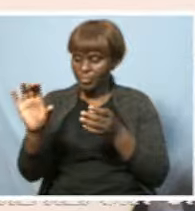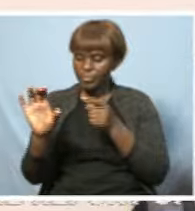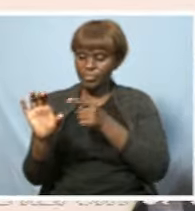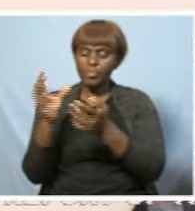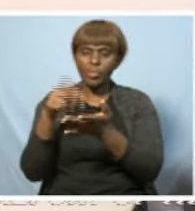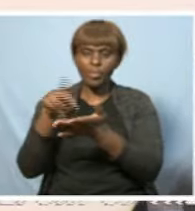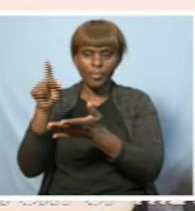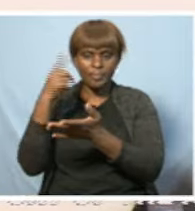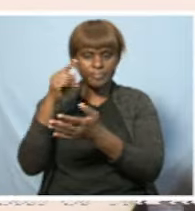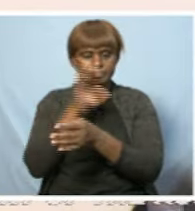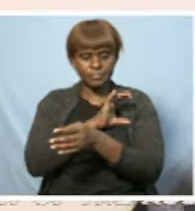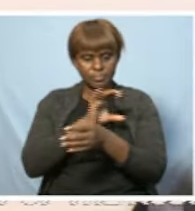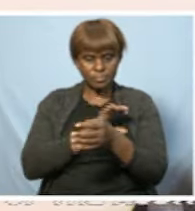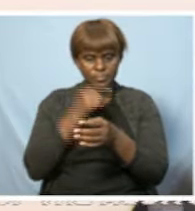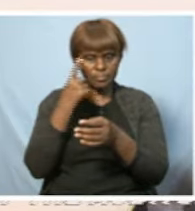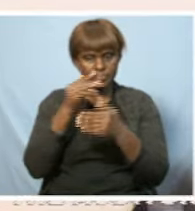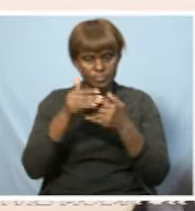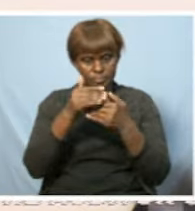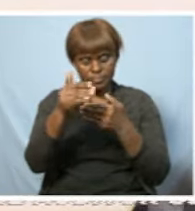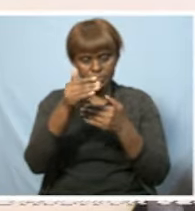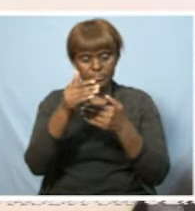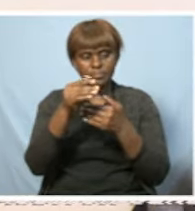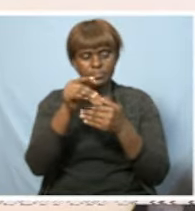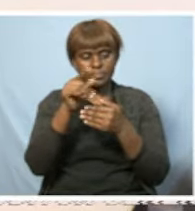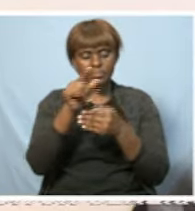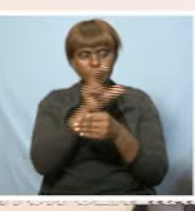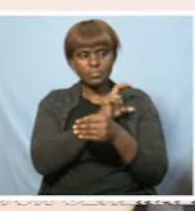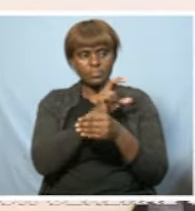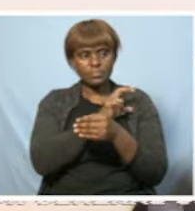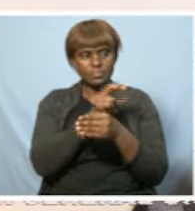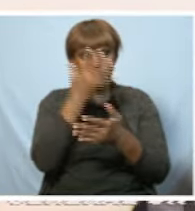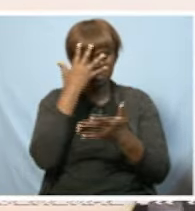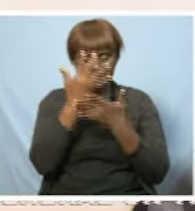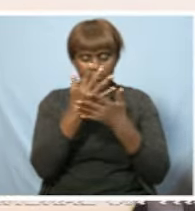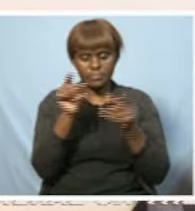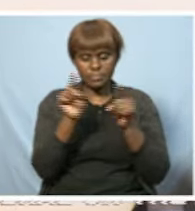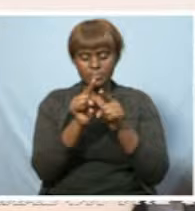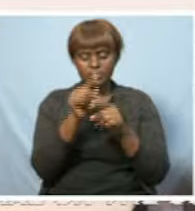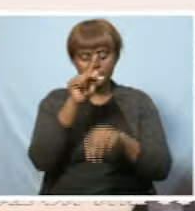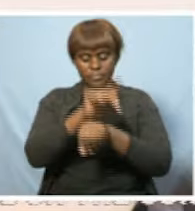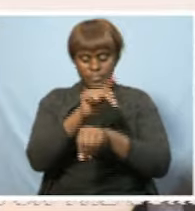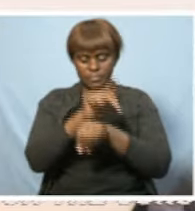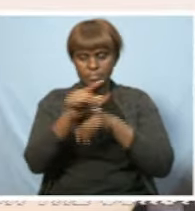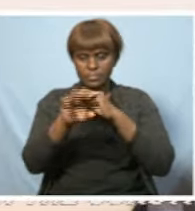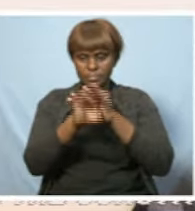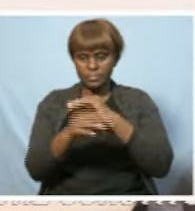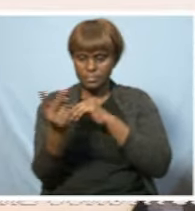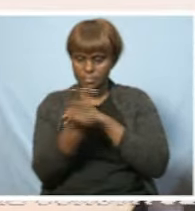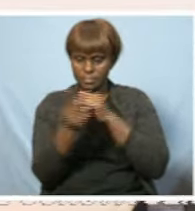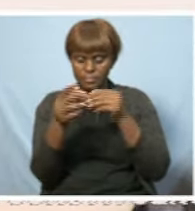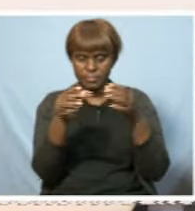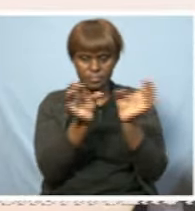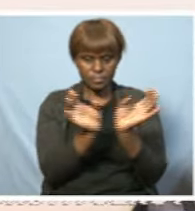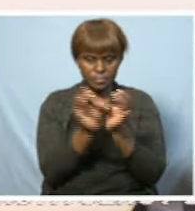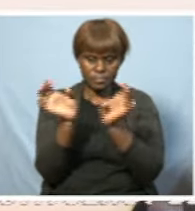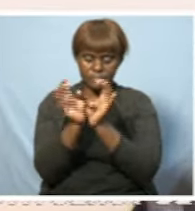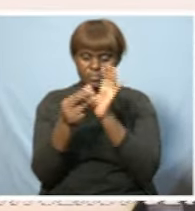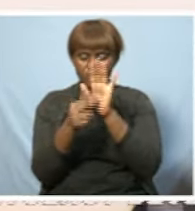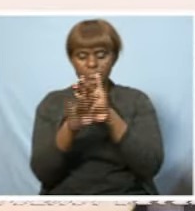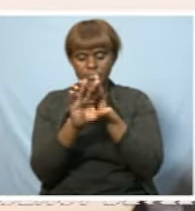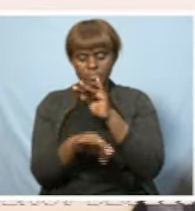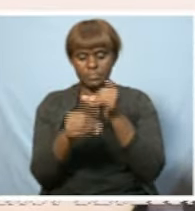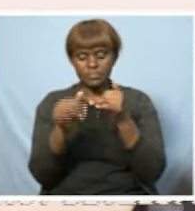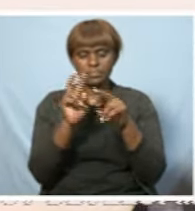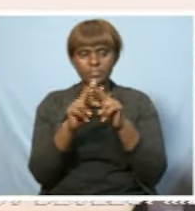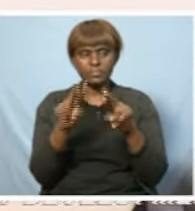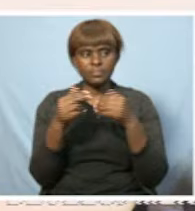for the contractor for extension of police cells, a joint project undertaken by the two constituencies as shown below. Chair,